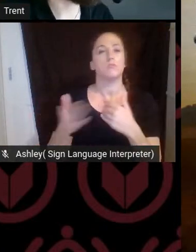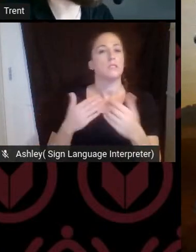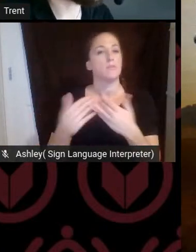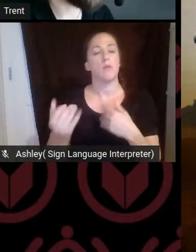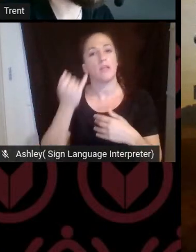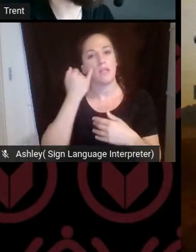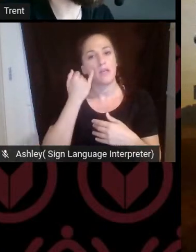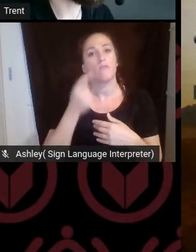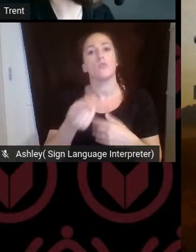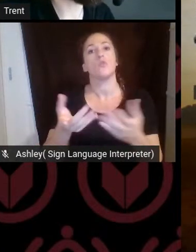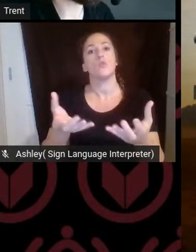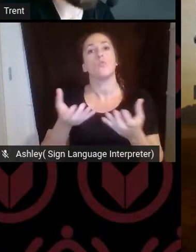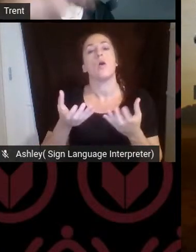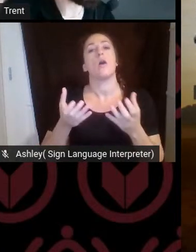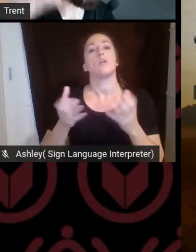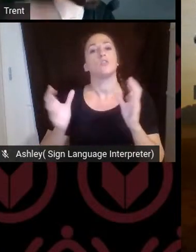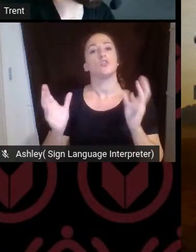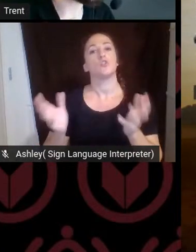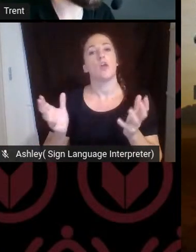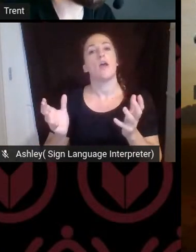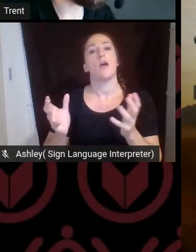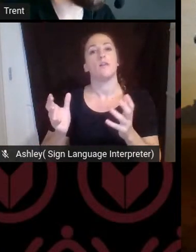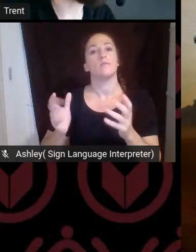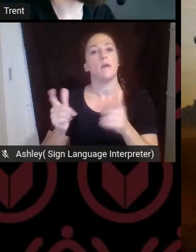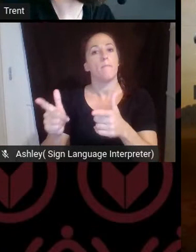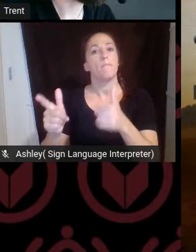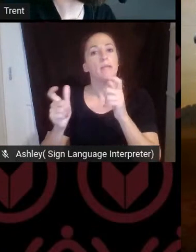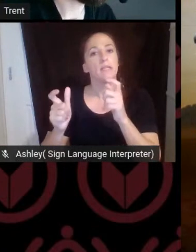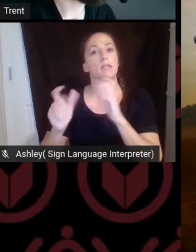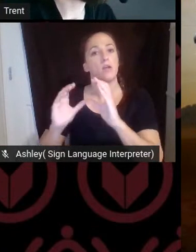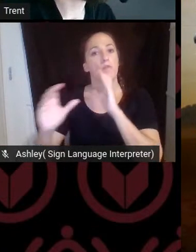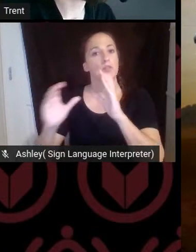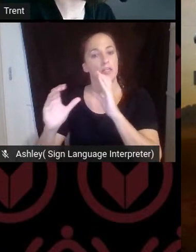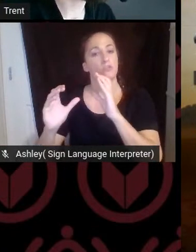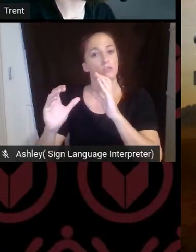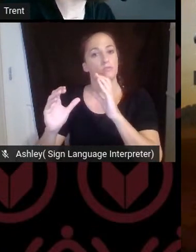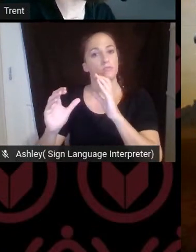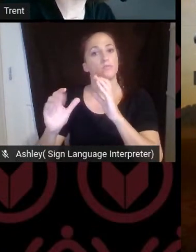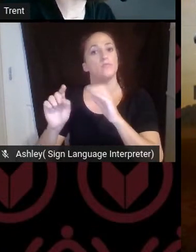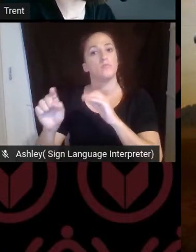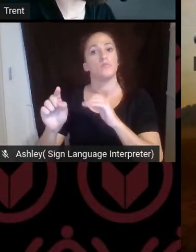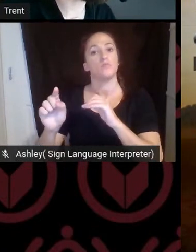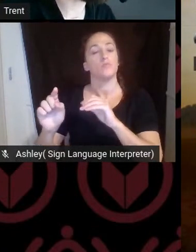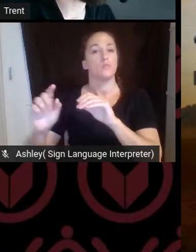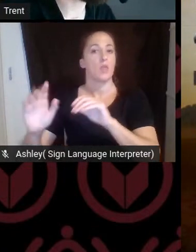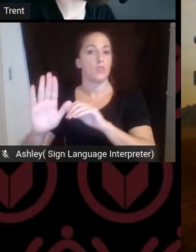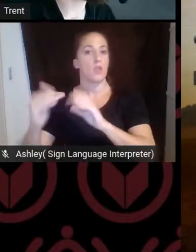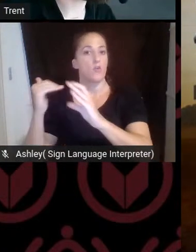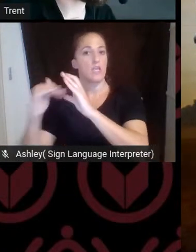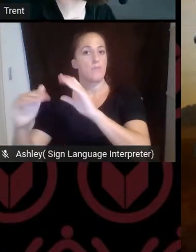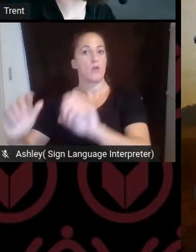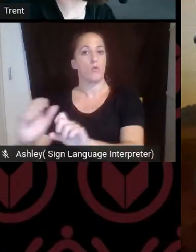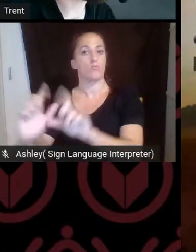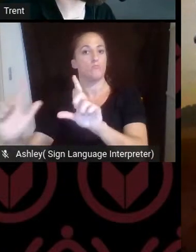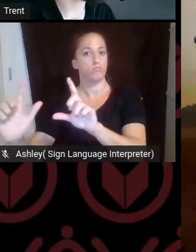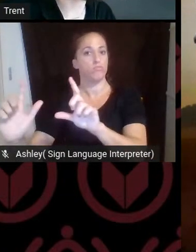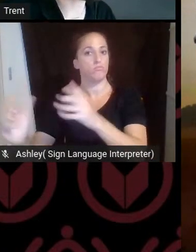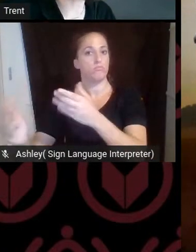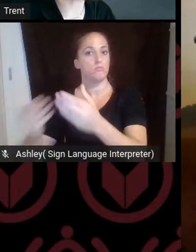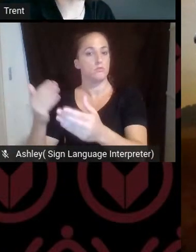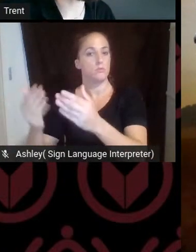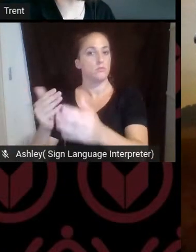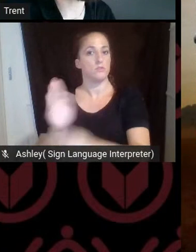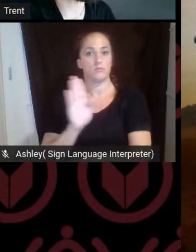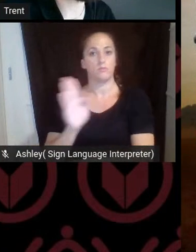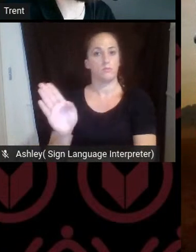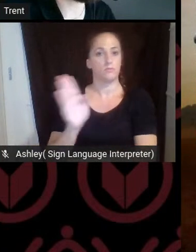immediately. You can chat them and it'll pop up on their side of email. You can also, once the chats have been sent, you can